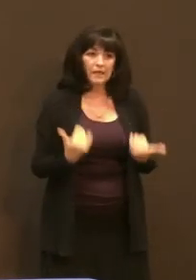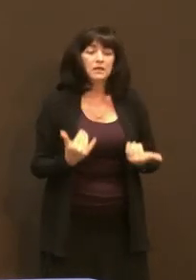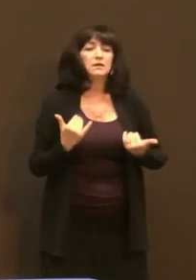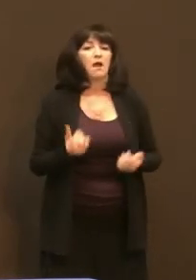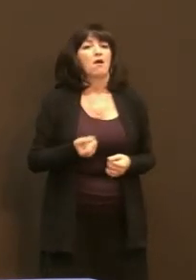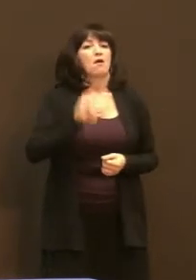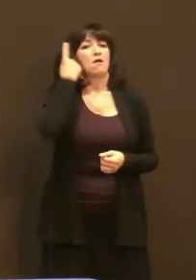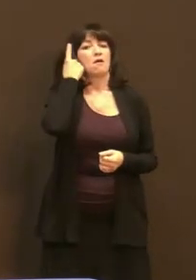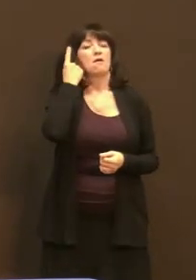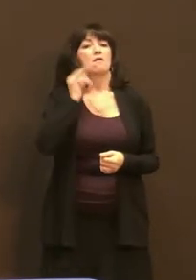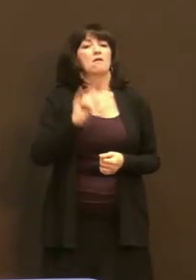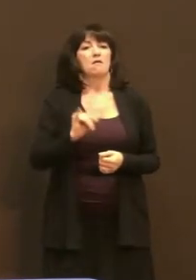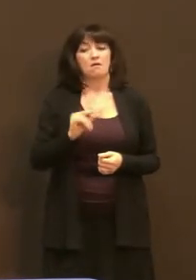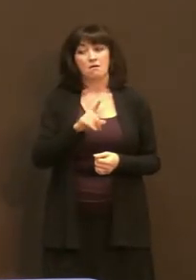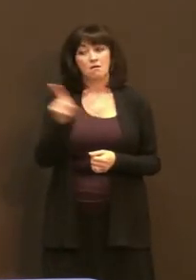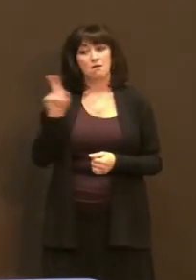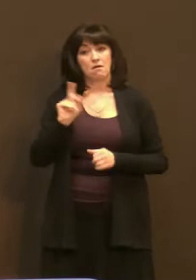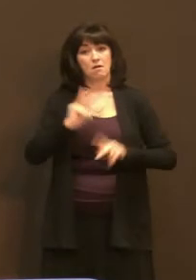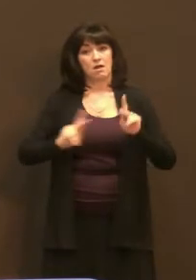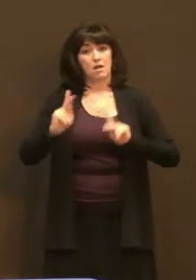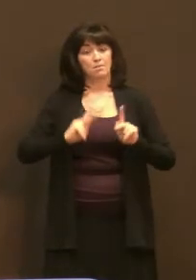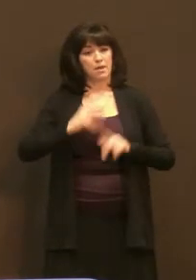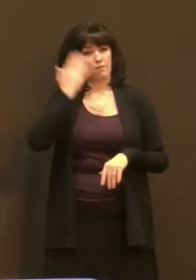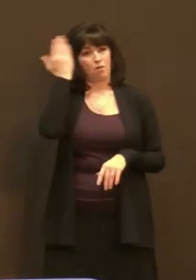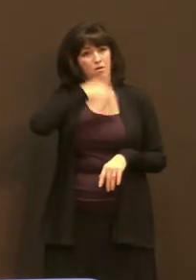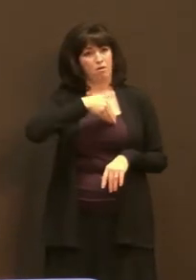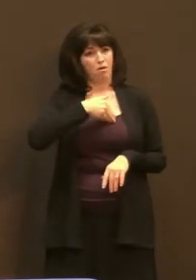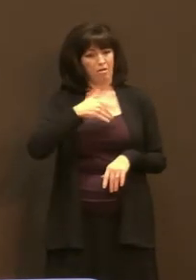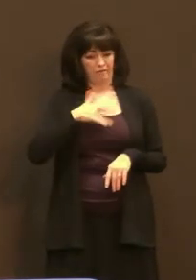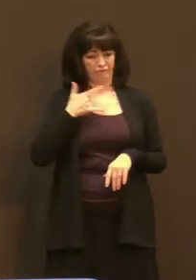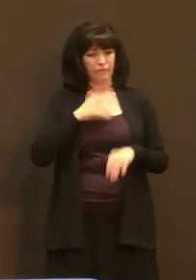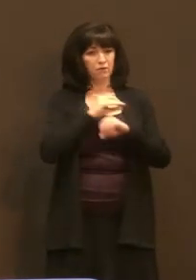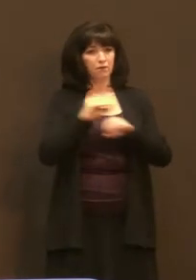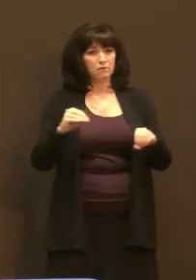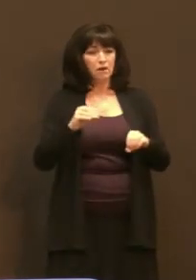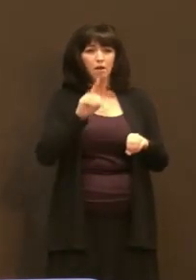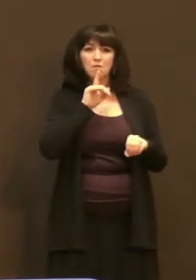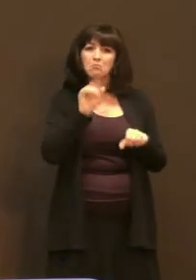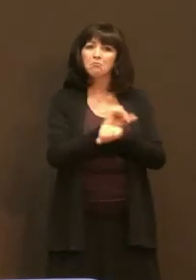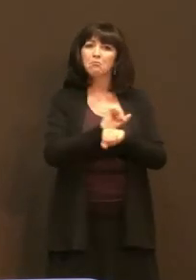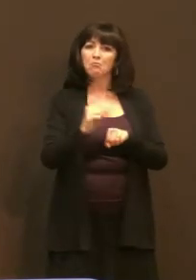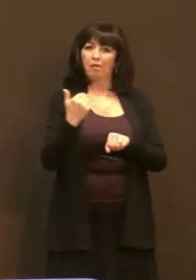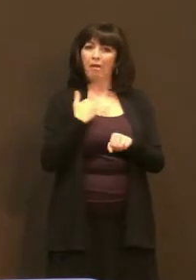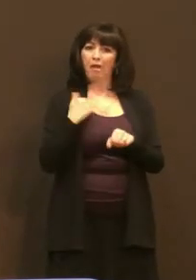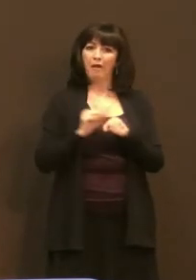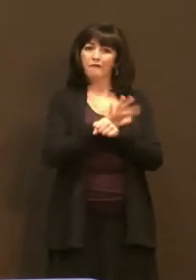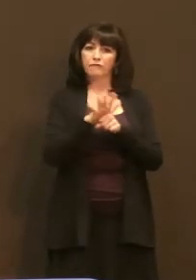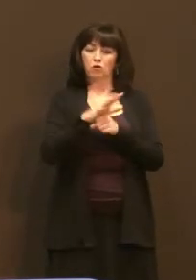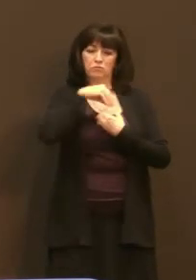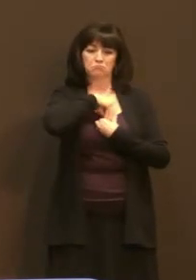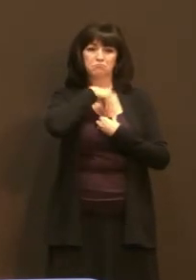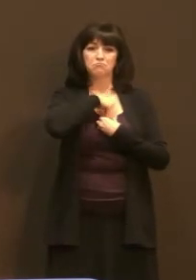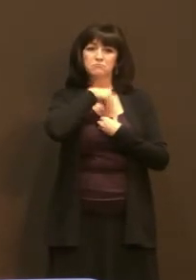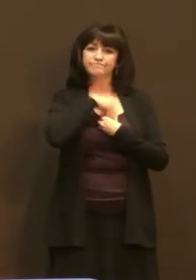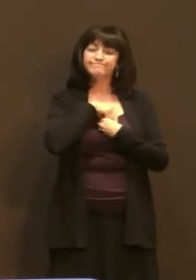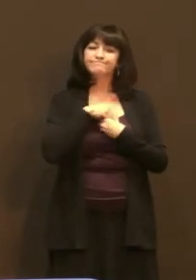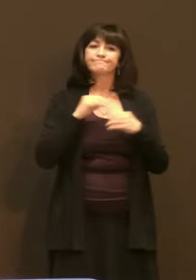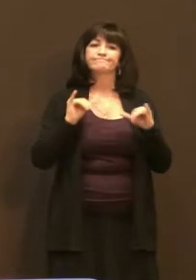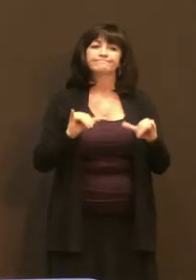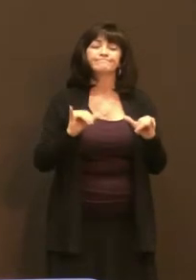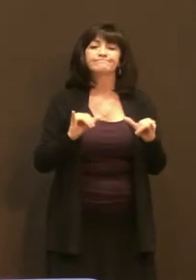spread, but then the other pieces of this training really, and the protocols that are being